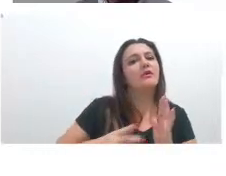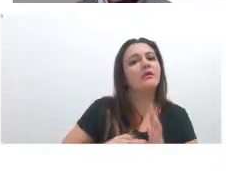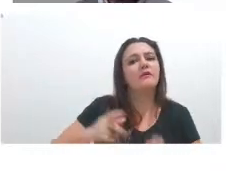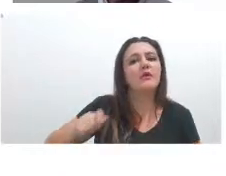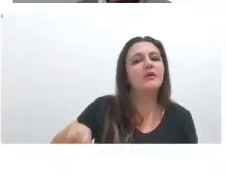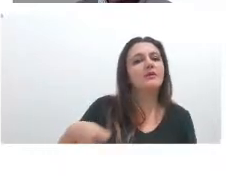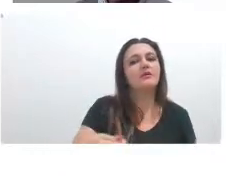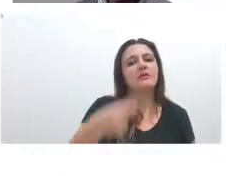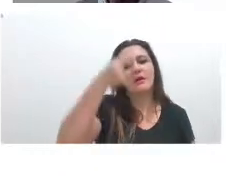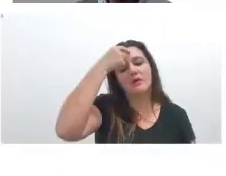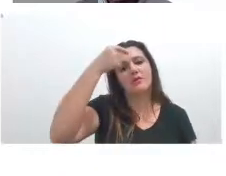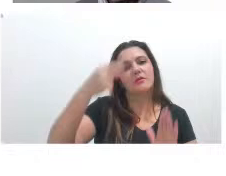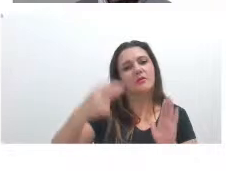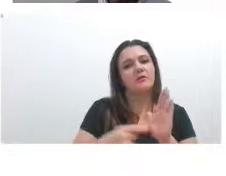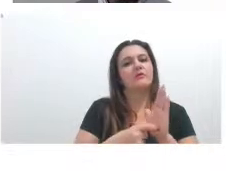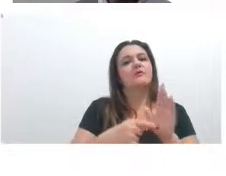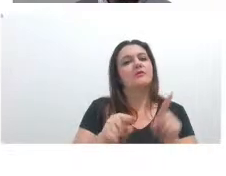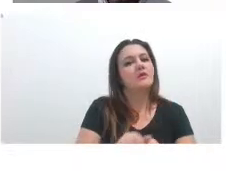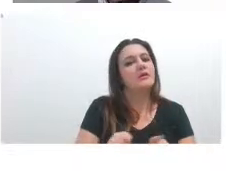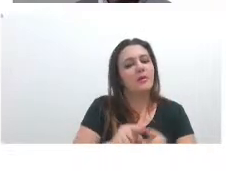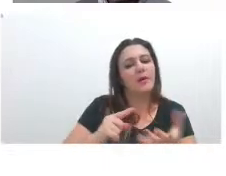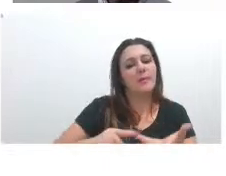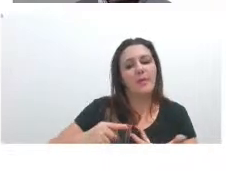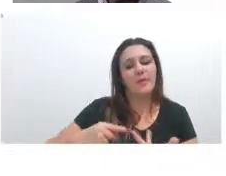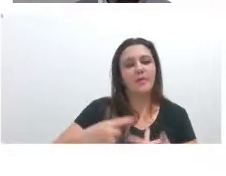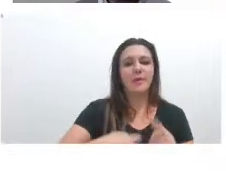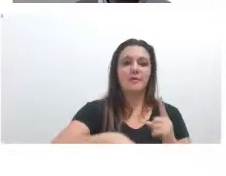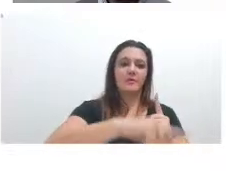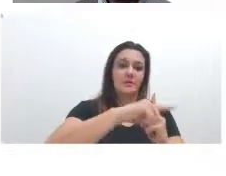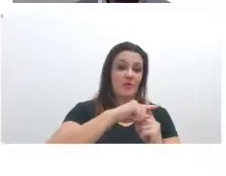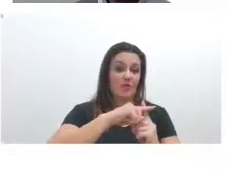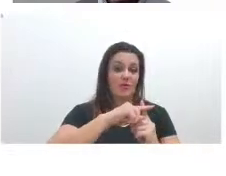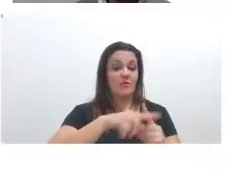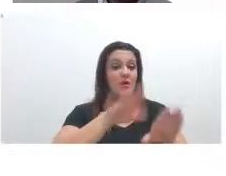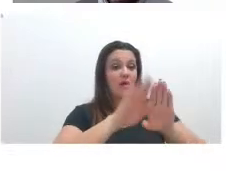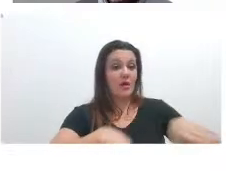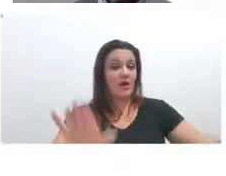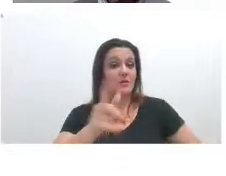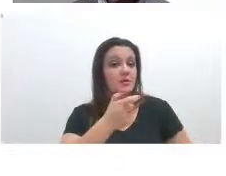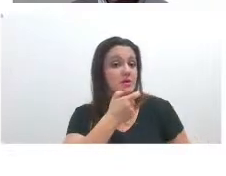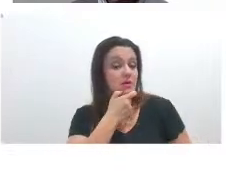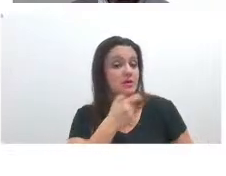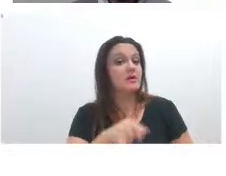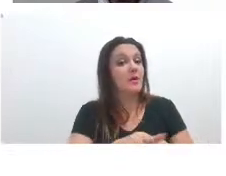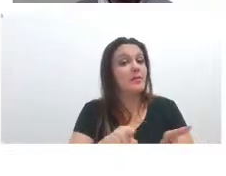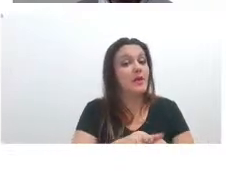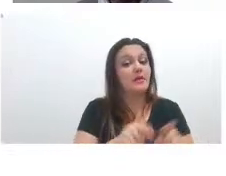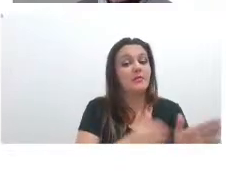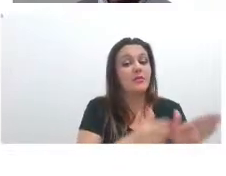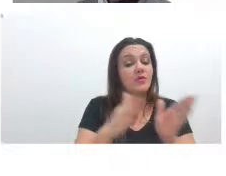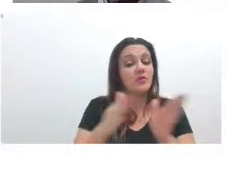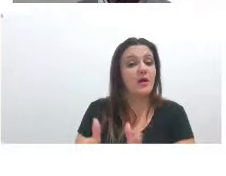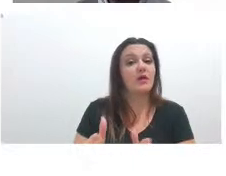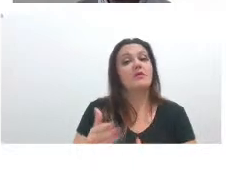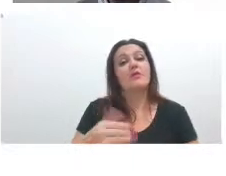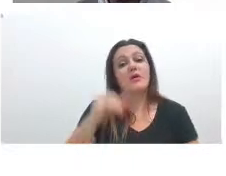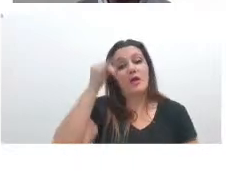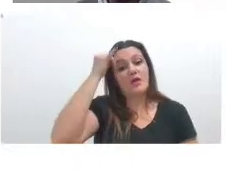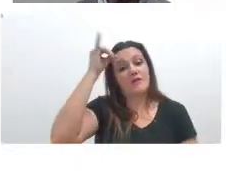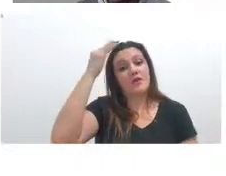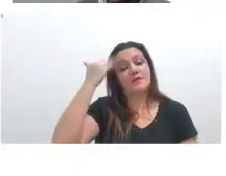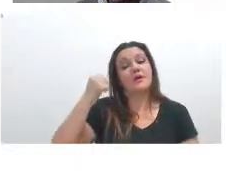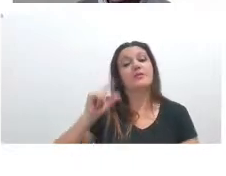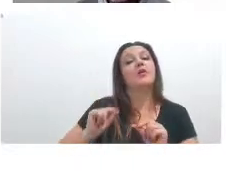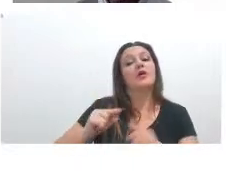tools with English learners, and knowledge of what to avoid. The second edition concludes with recommendations for